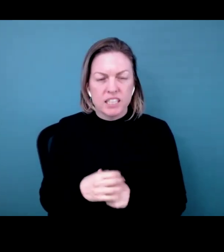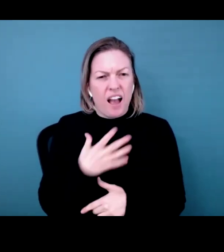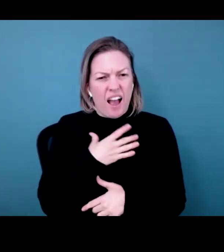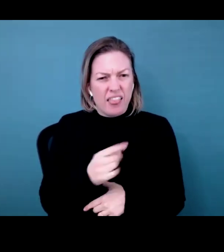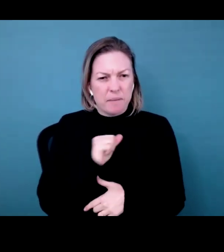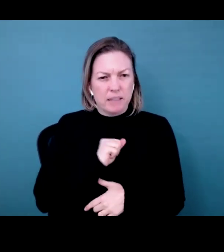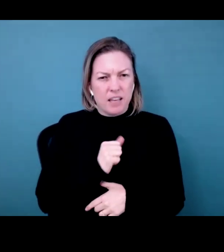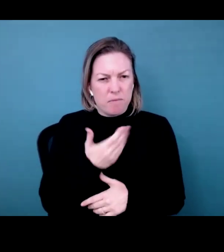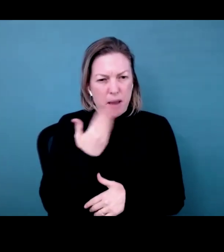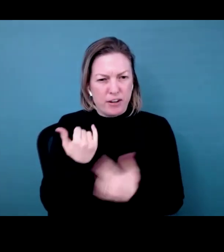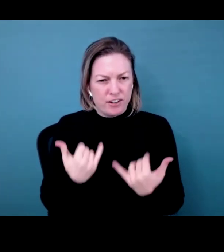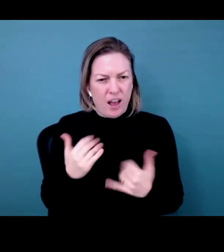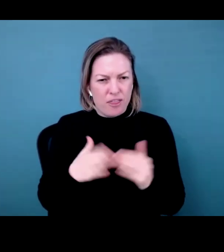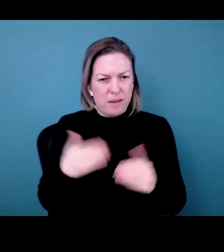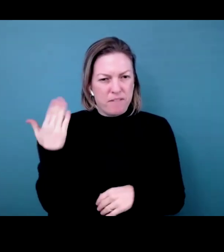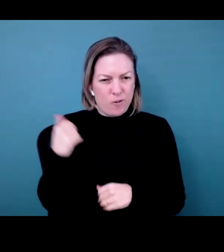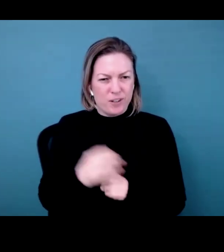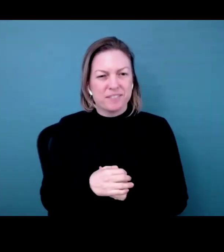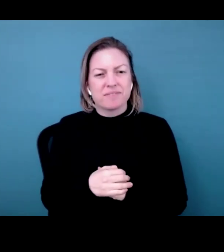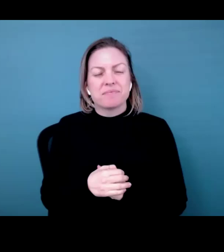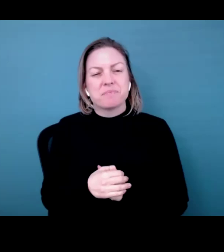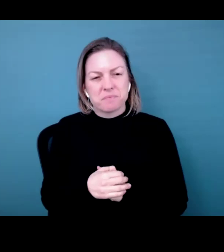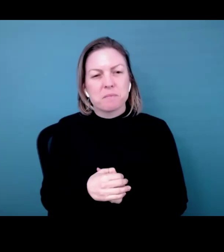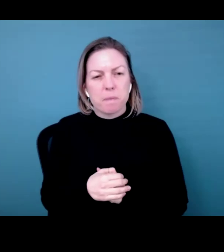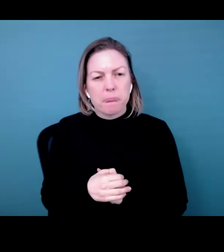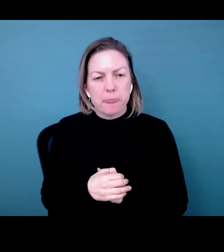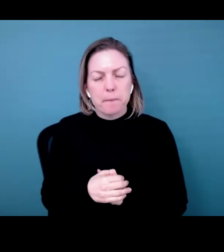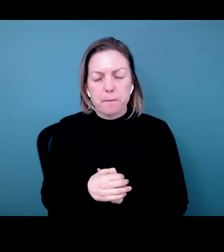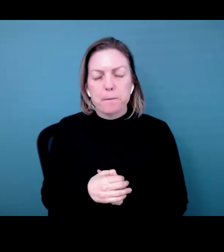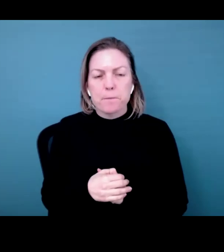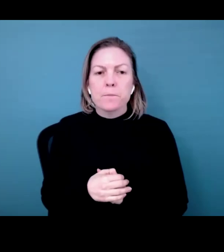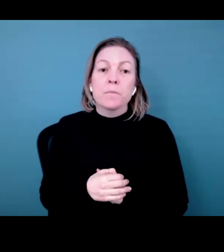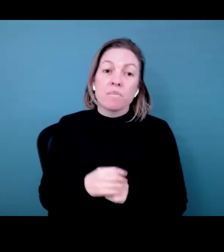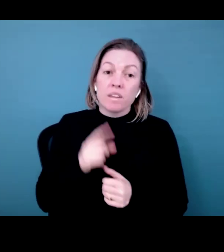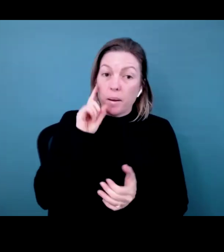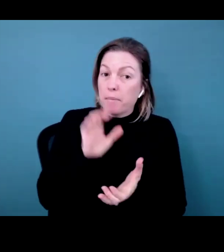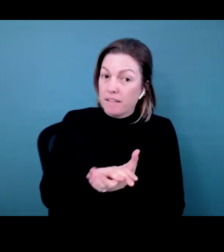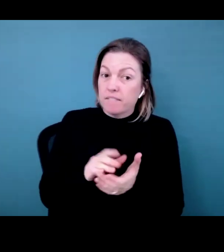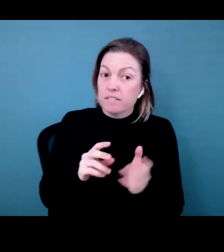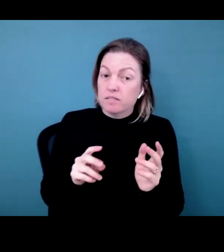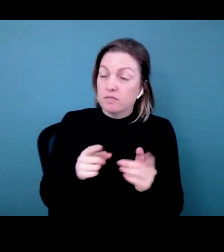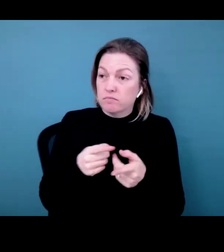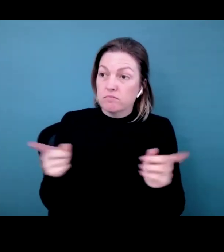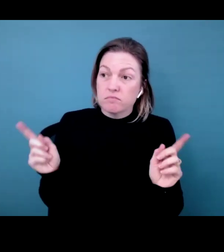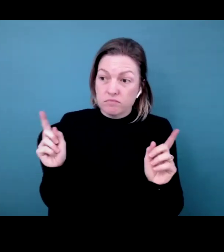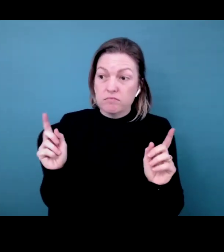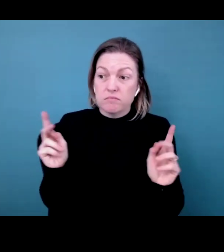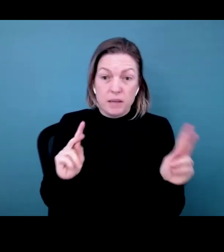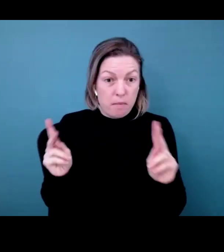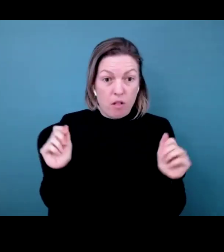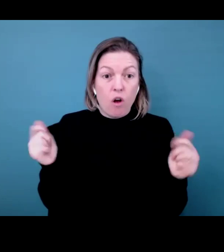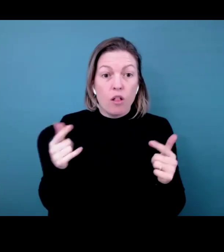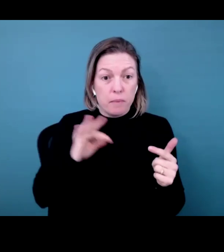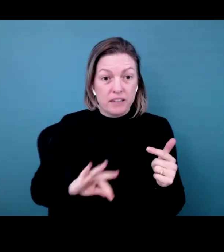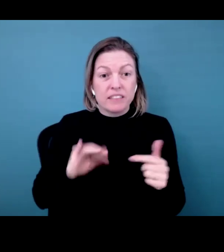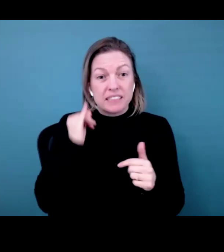more now than when I did when this journey started. And I truly believe that society as a whole benefits when